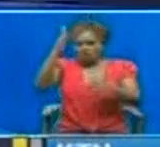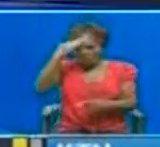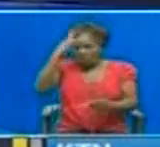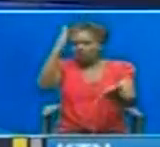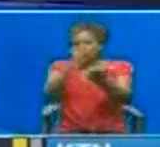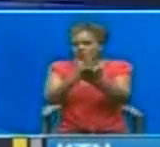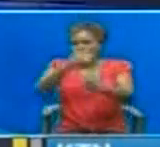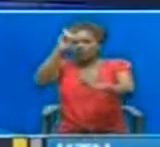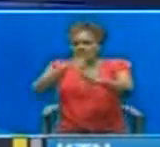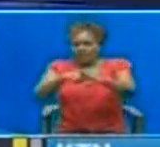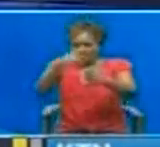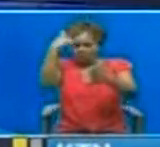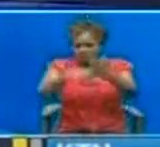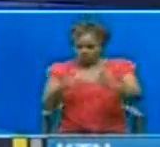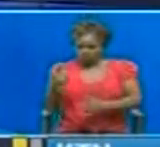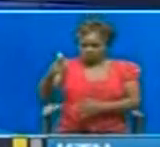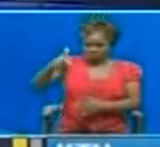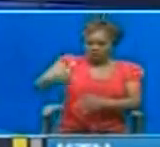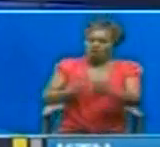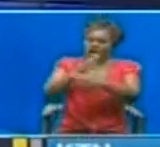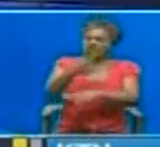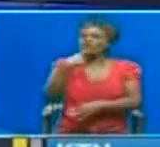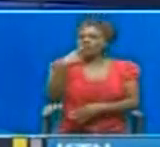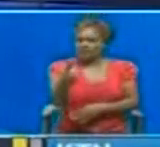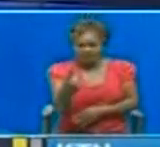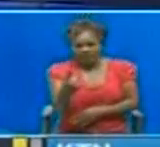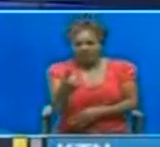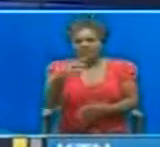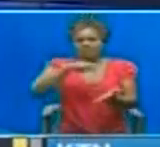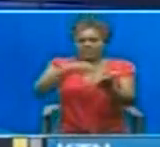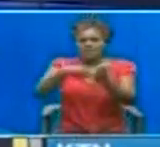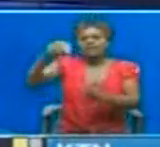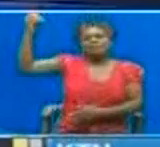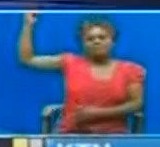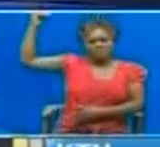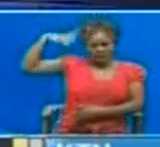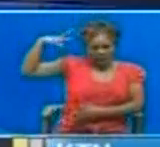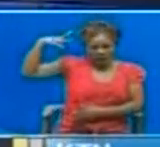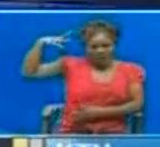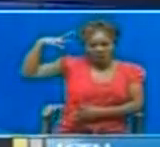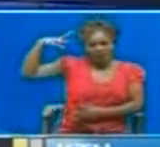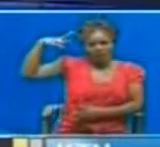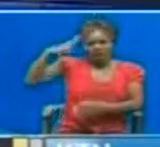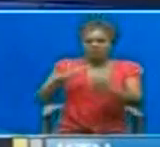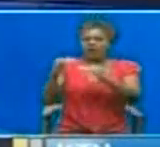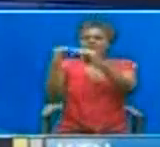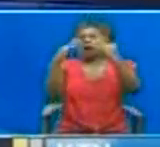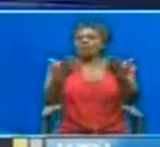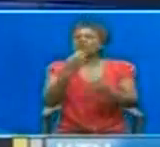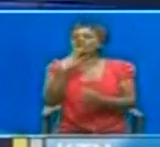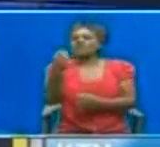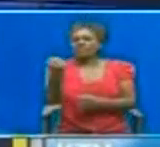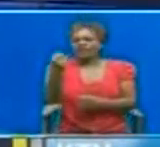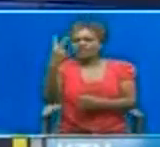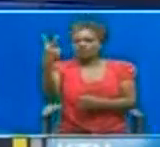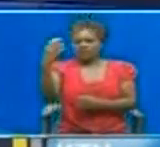that when the cost of fuel is just over 100 shillings for petrol, then the electricity will be at an average of 520